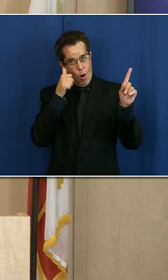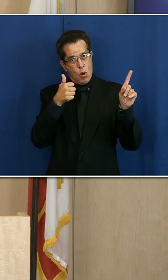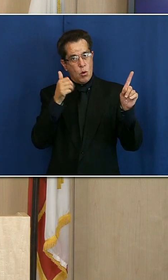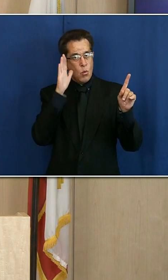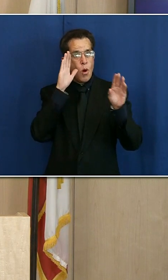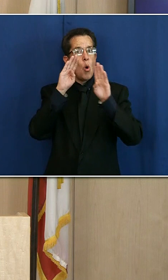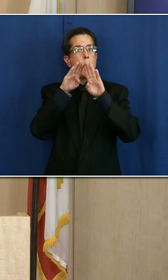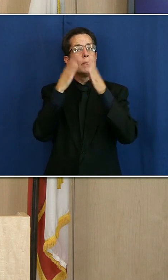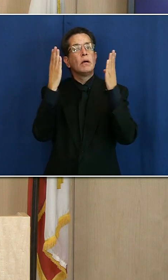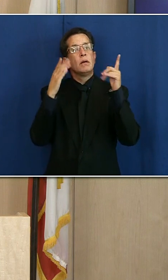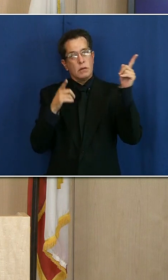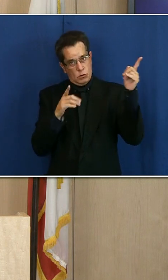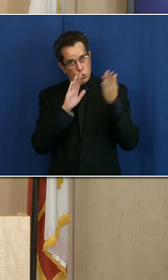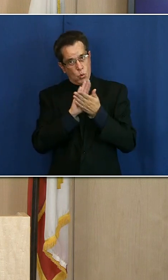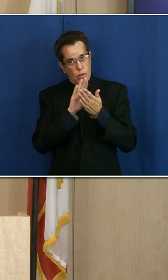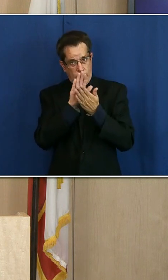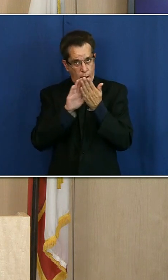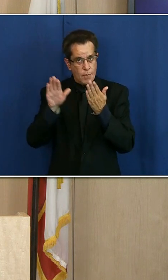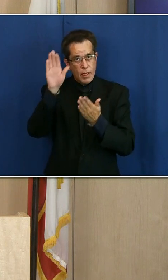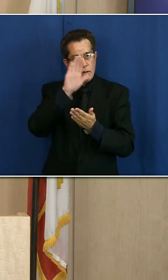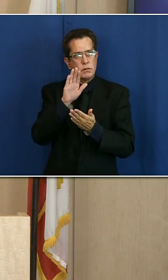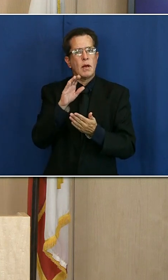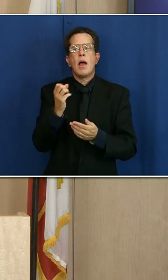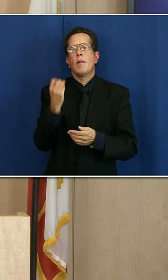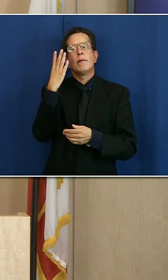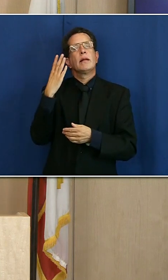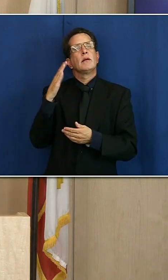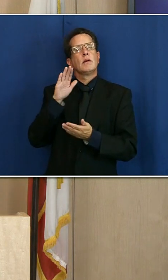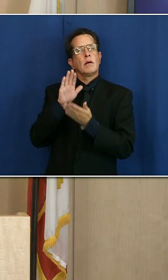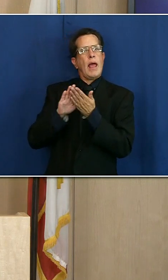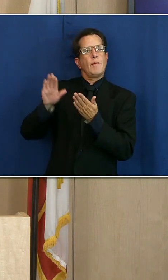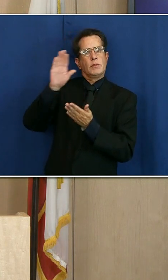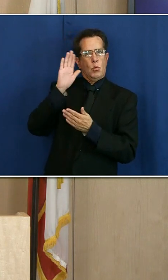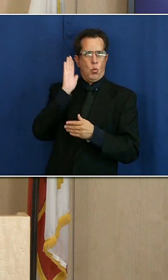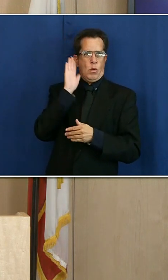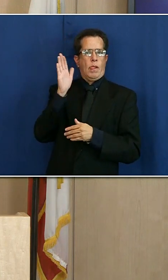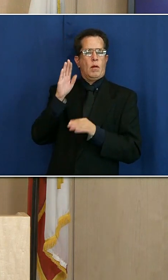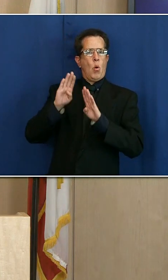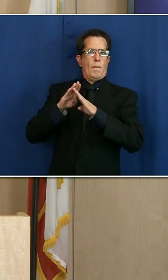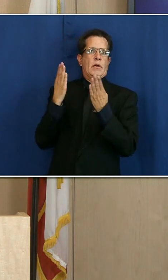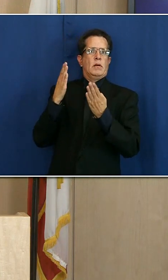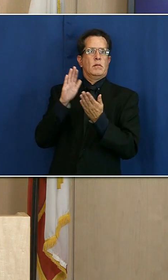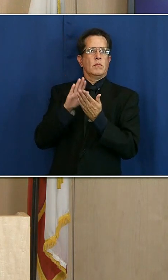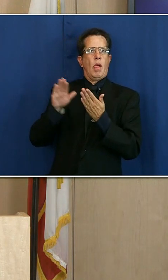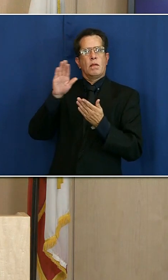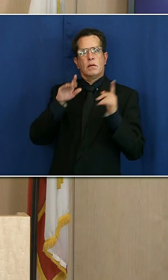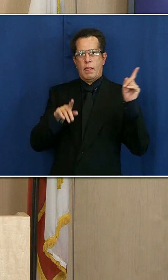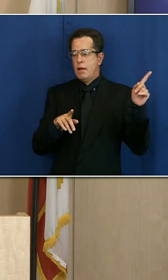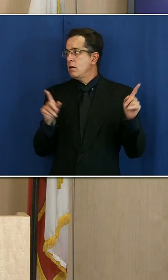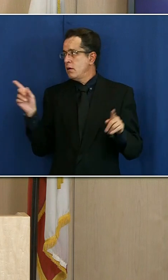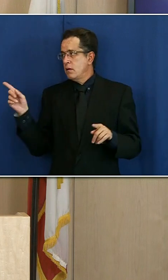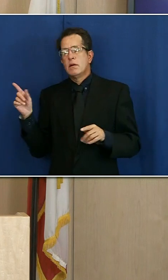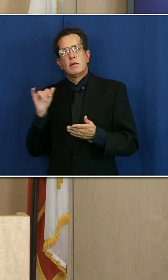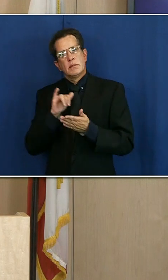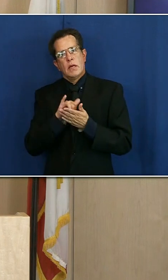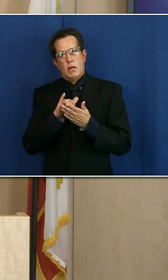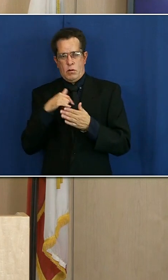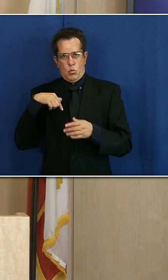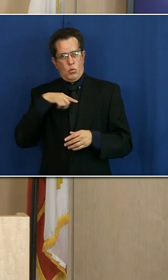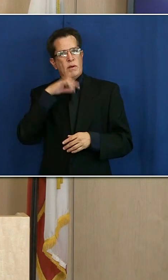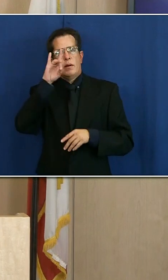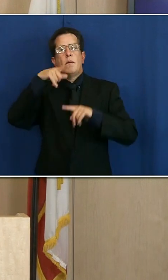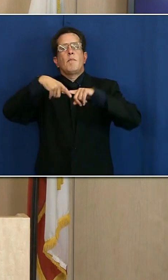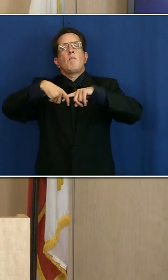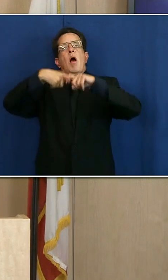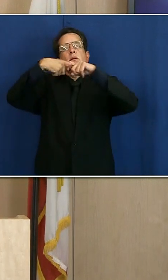how many? Is in-person instruction set to return on October 5th? Yes, just as a reminder, we did an instructional pause for